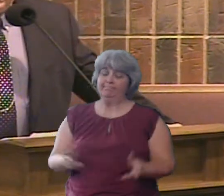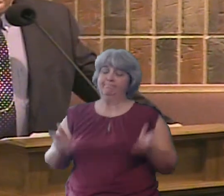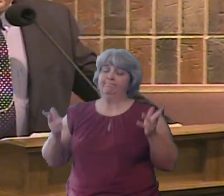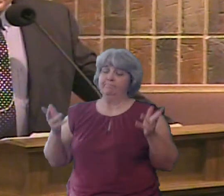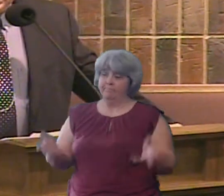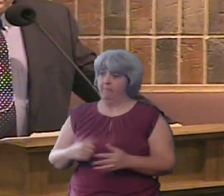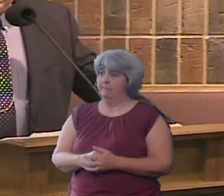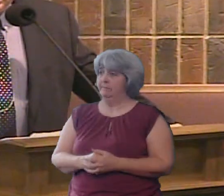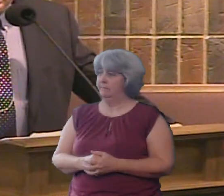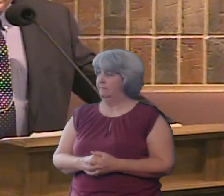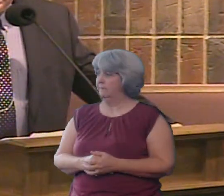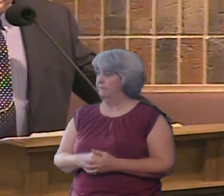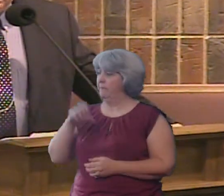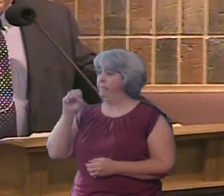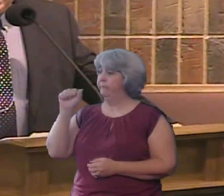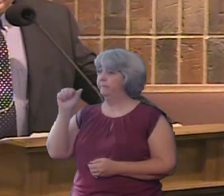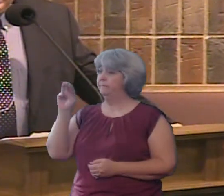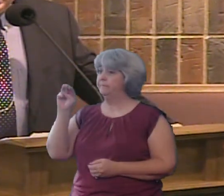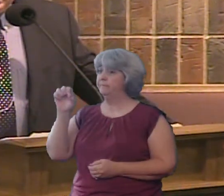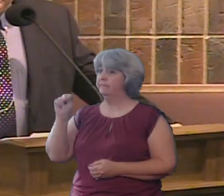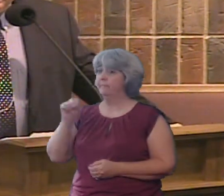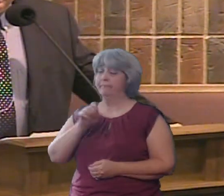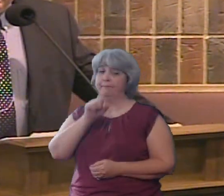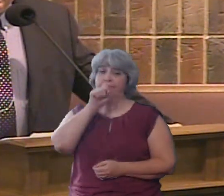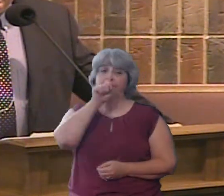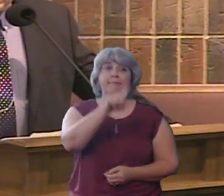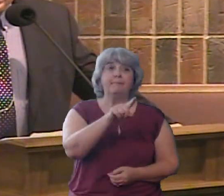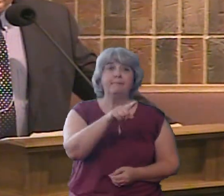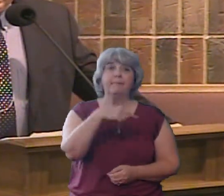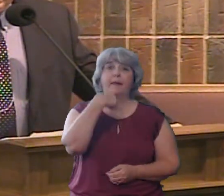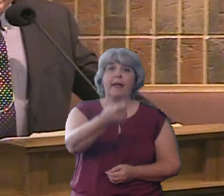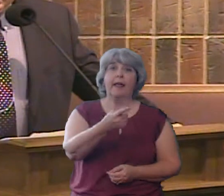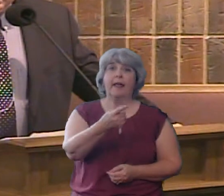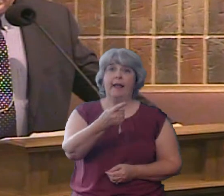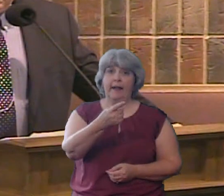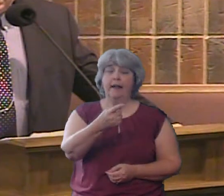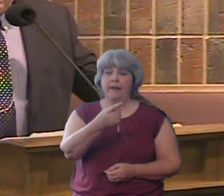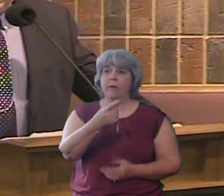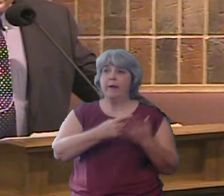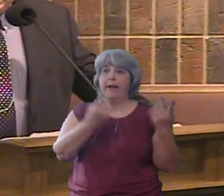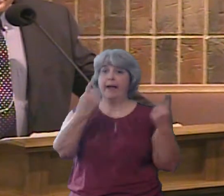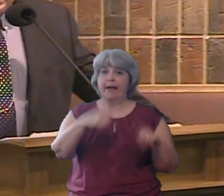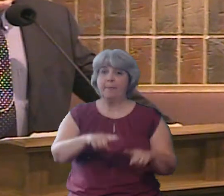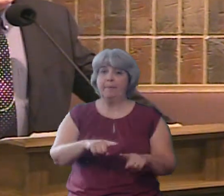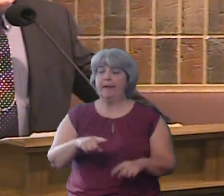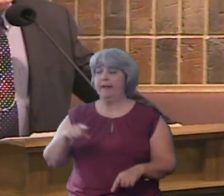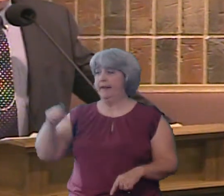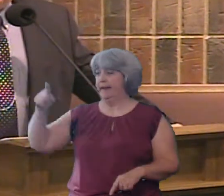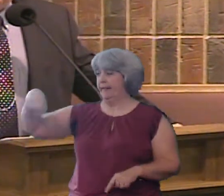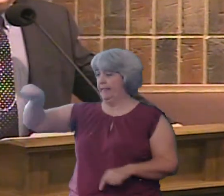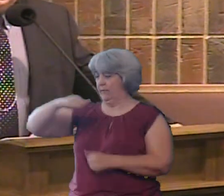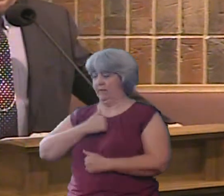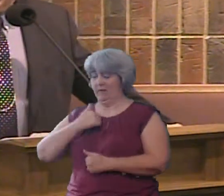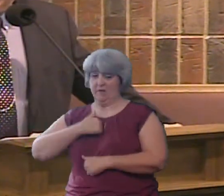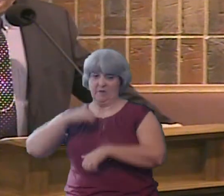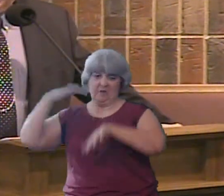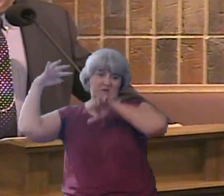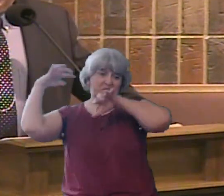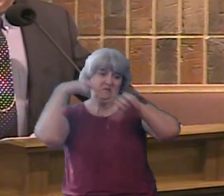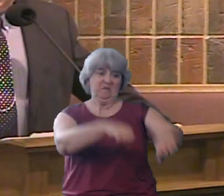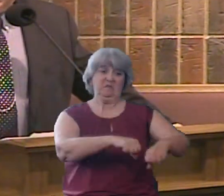He gives up the secret of his success and finally is taken by the Philistines, has his eyes poked